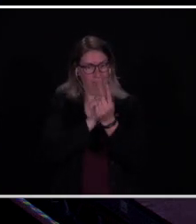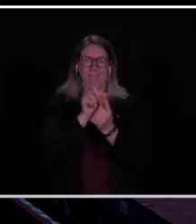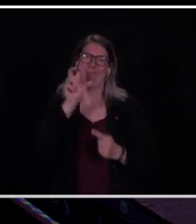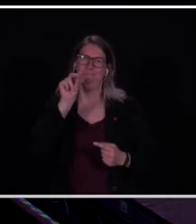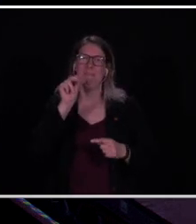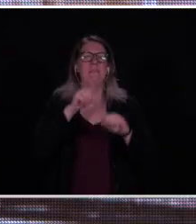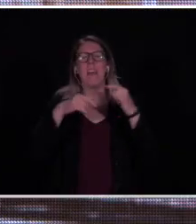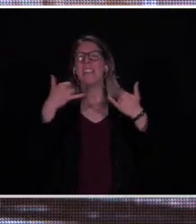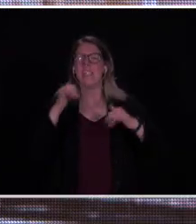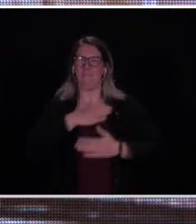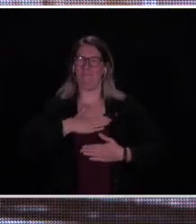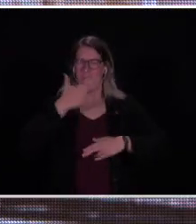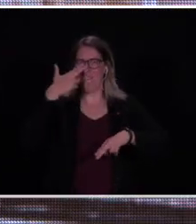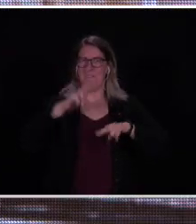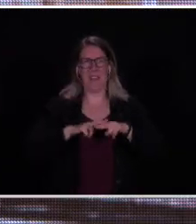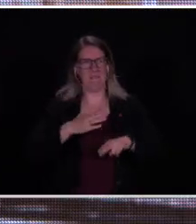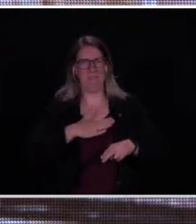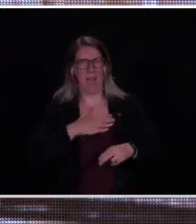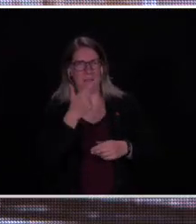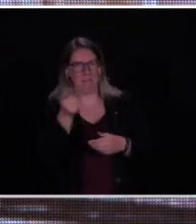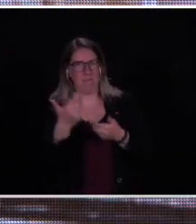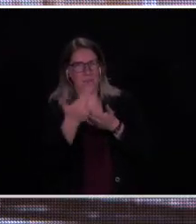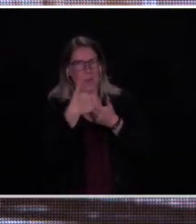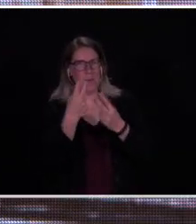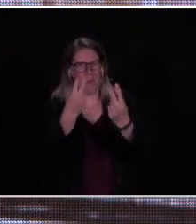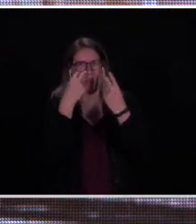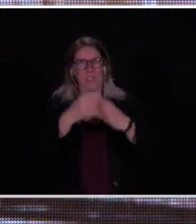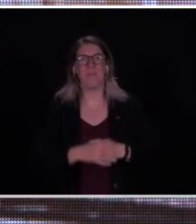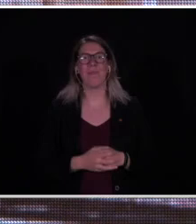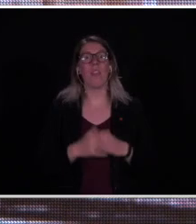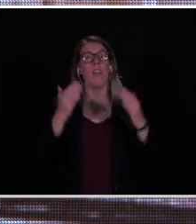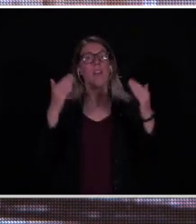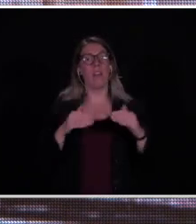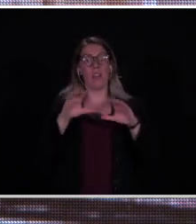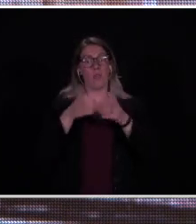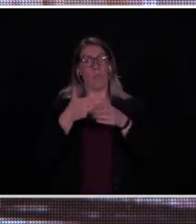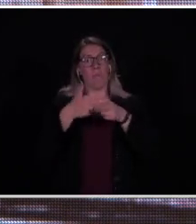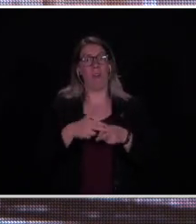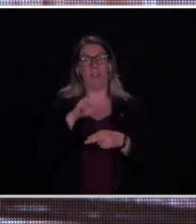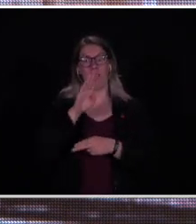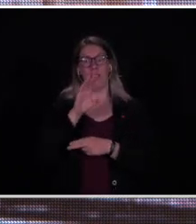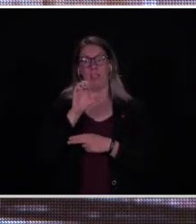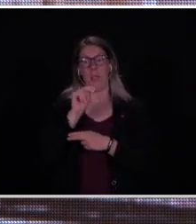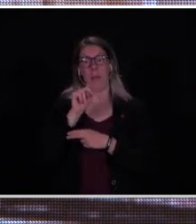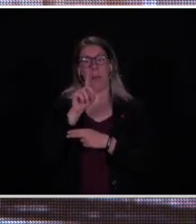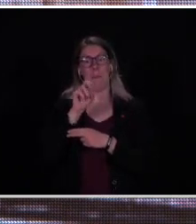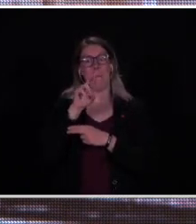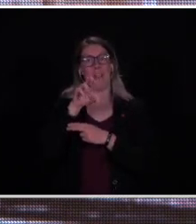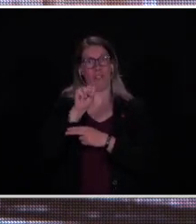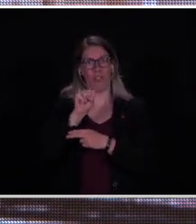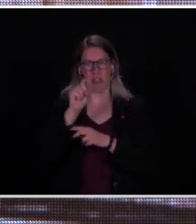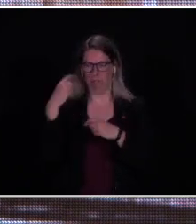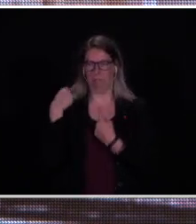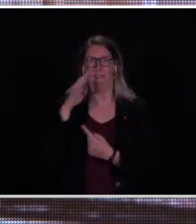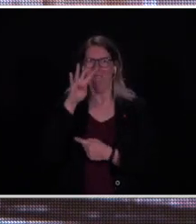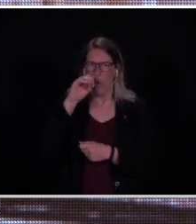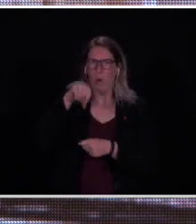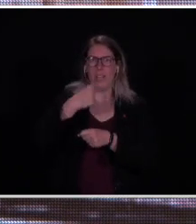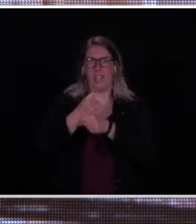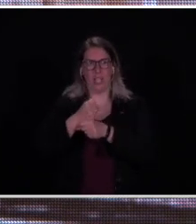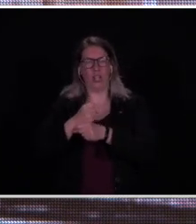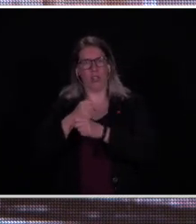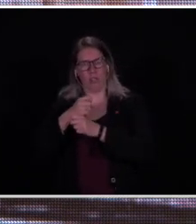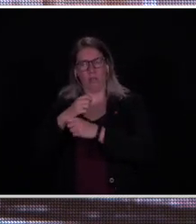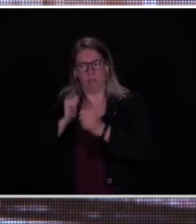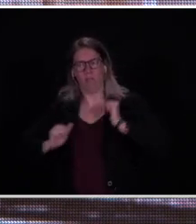fun all the same. Glad you're here. Well, the Benders, they've been around North Van playing for the past 40 years. They've played